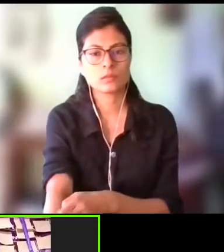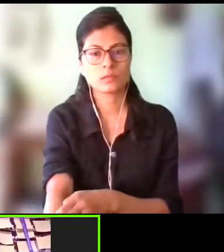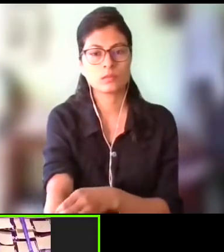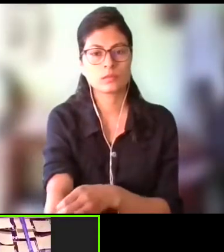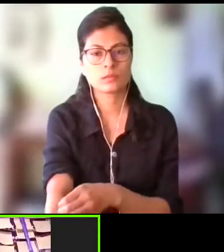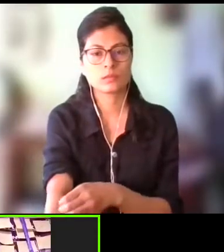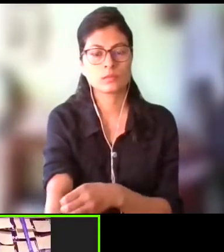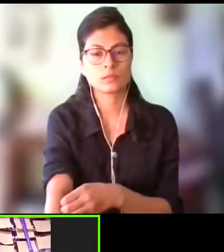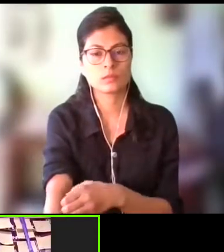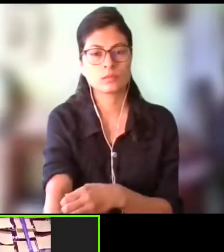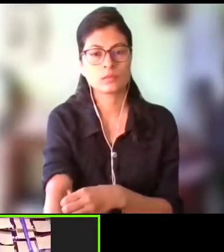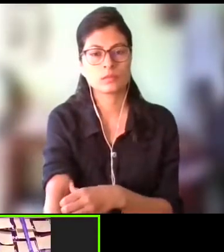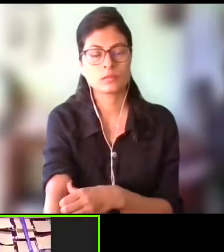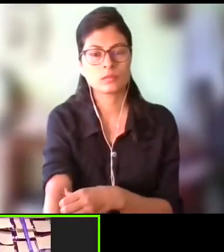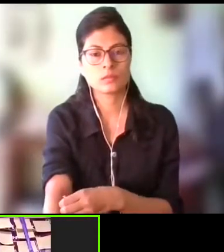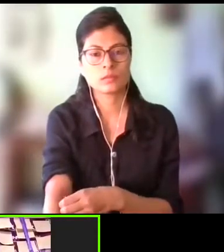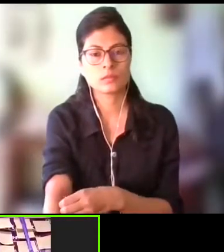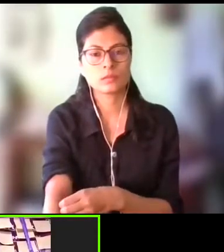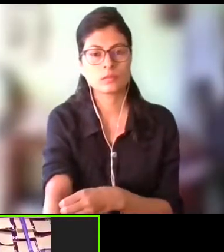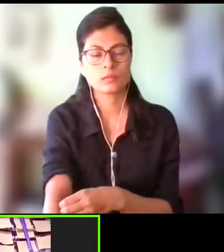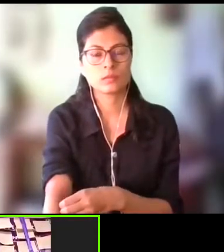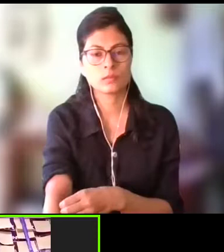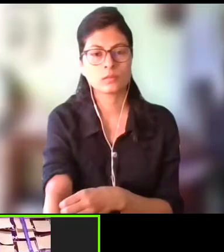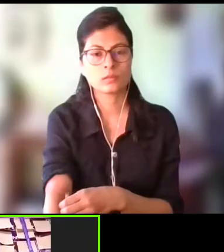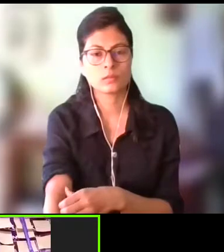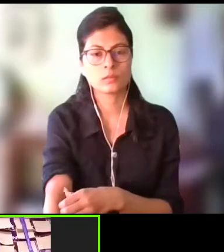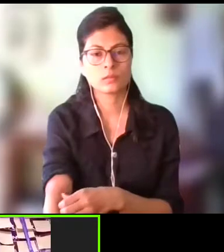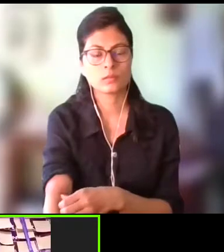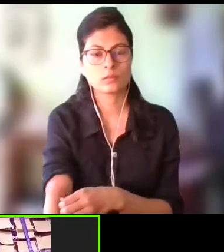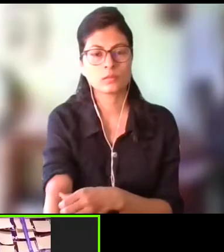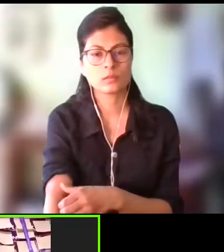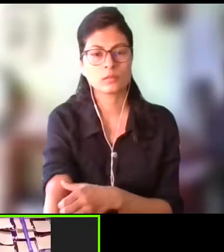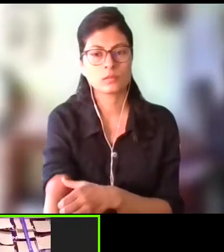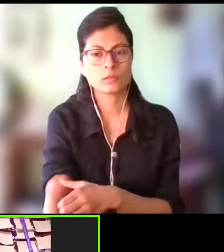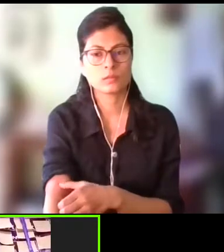very angry with them because they were like direct supporters to the government, despite